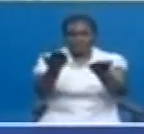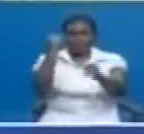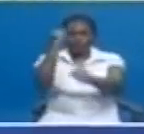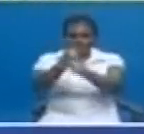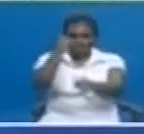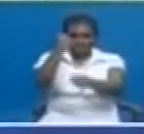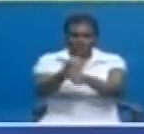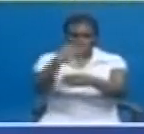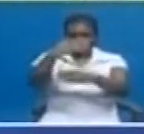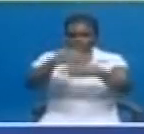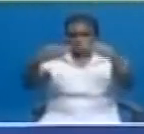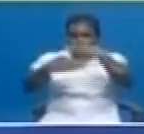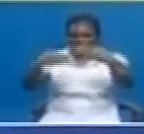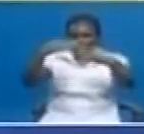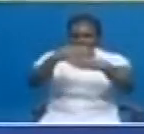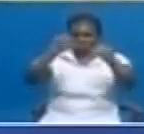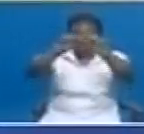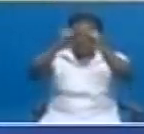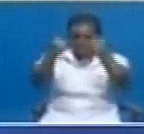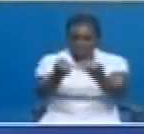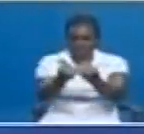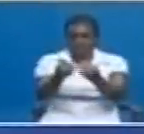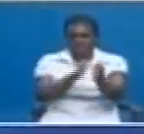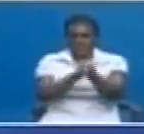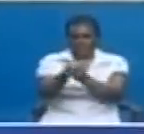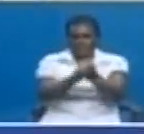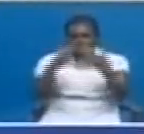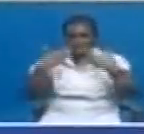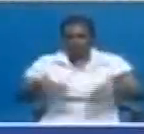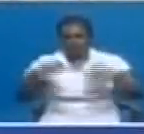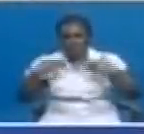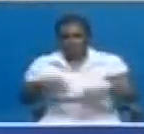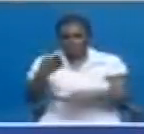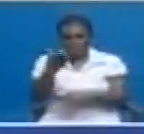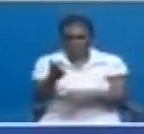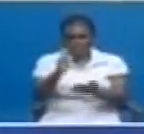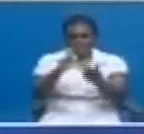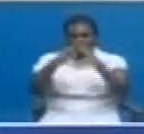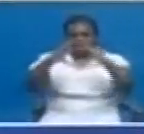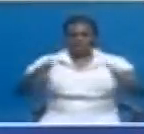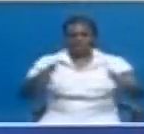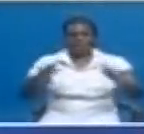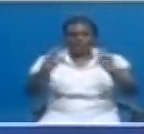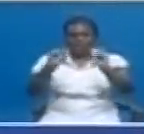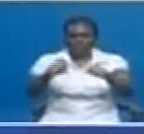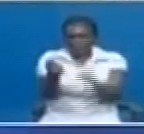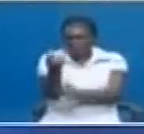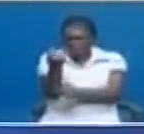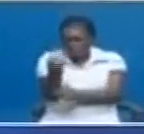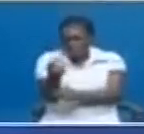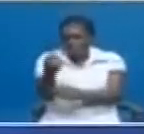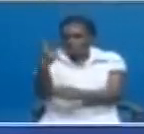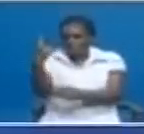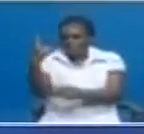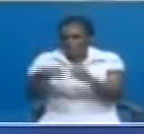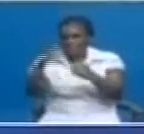and started building hydroponic system for interested Kenyan farmers. The shed that housed the system can be as small as 60